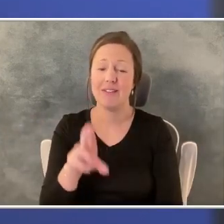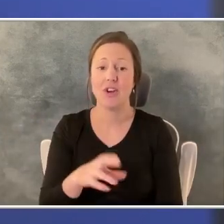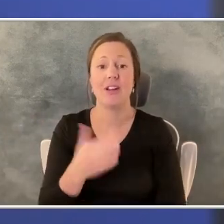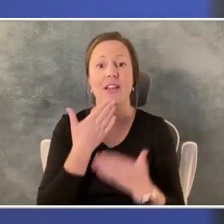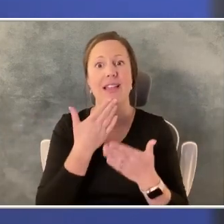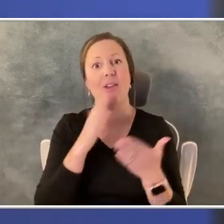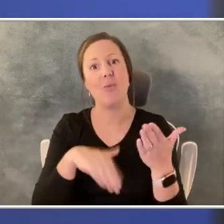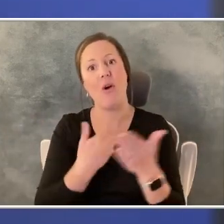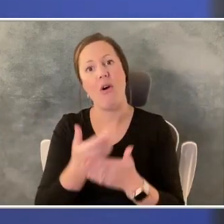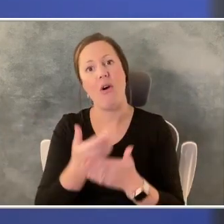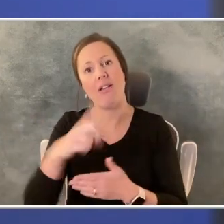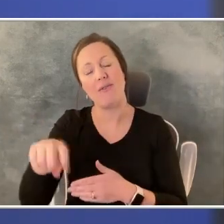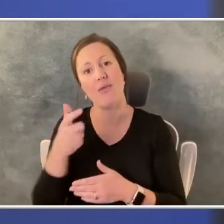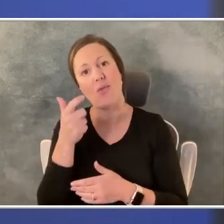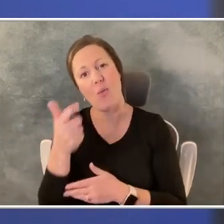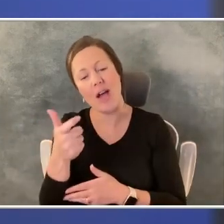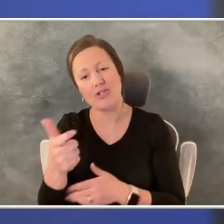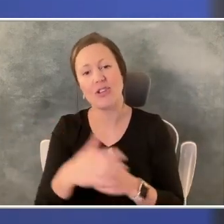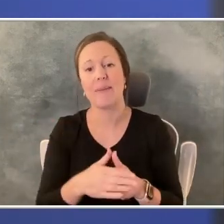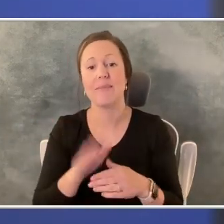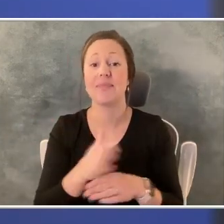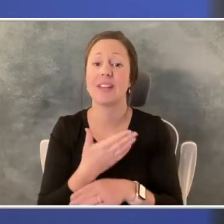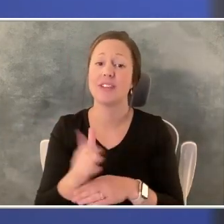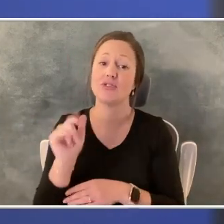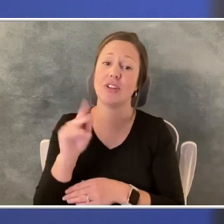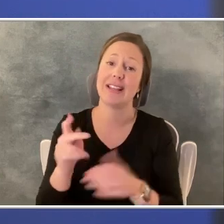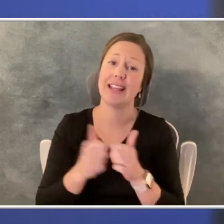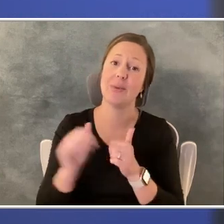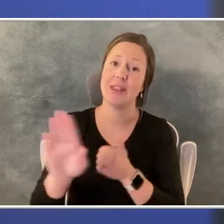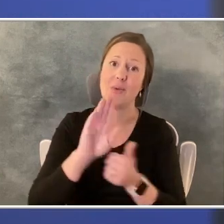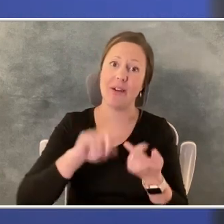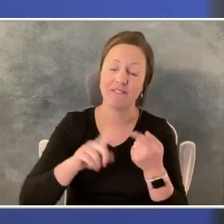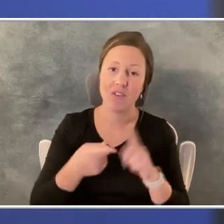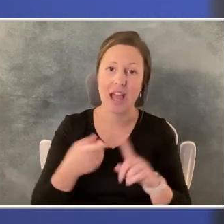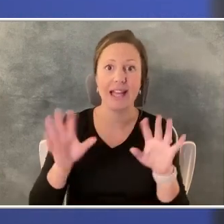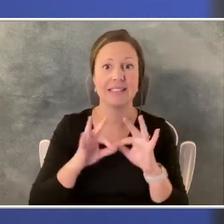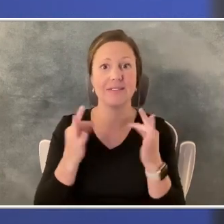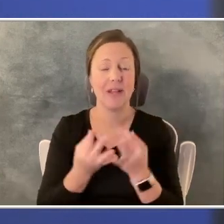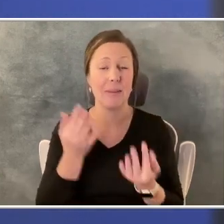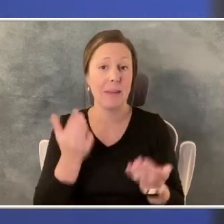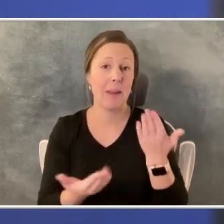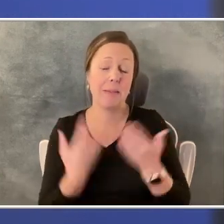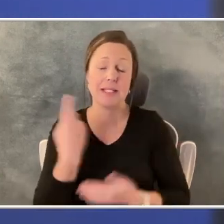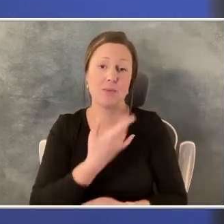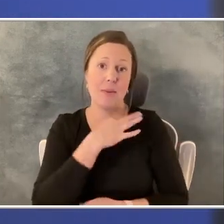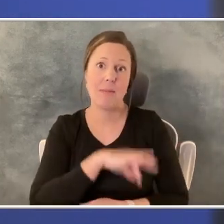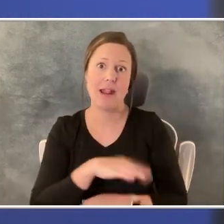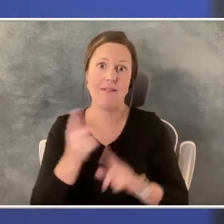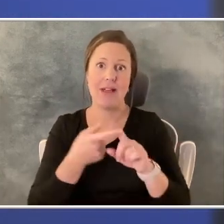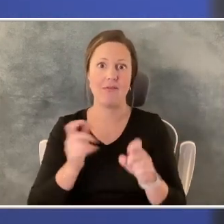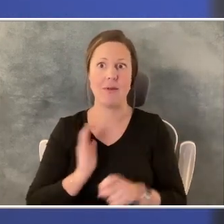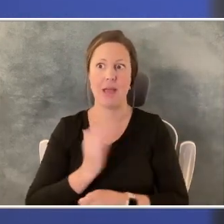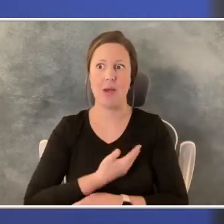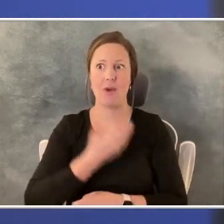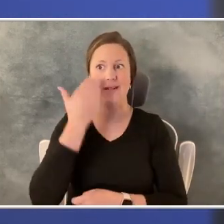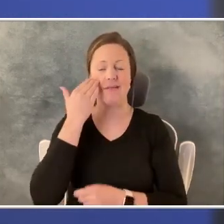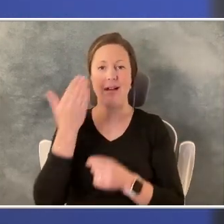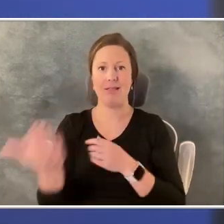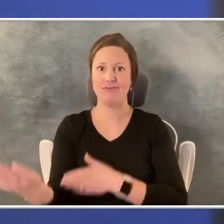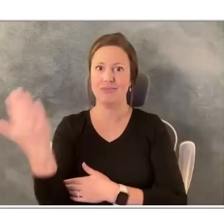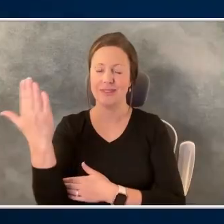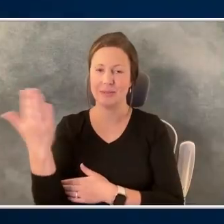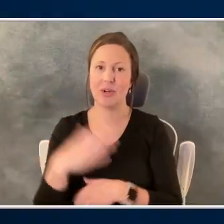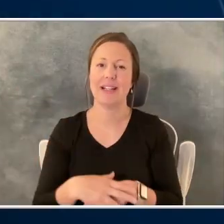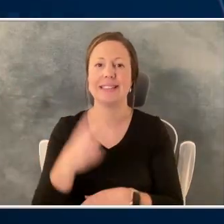for being with us and watching. Share this link with your friends, your family, someone who might benefit from what we have all learned here this morning. We'll see you back here